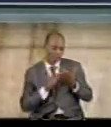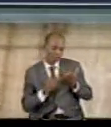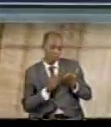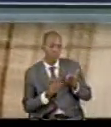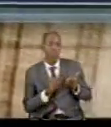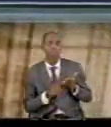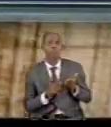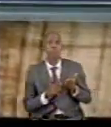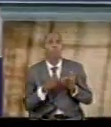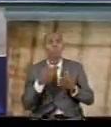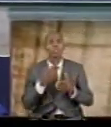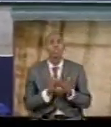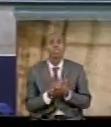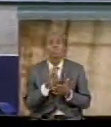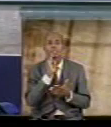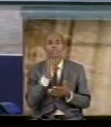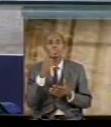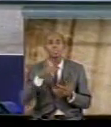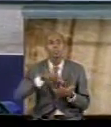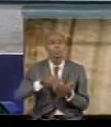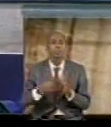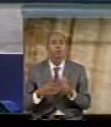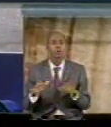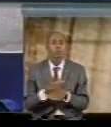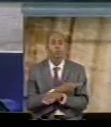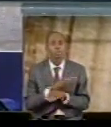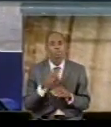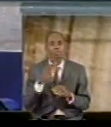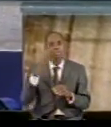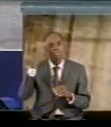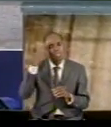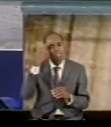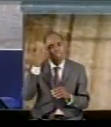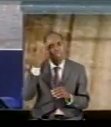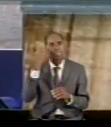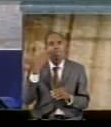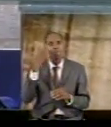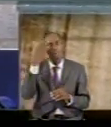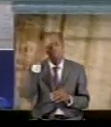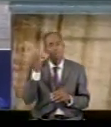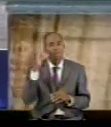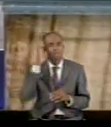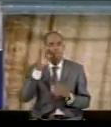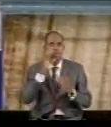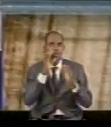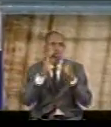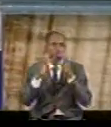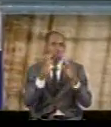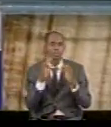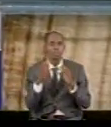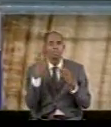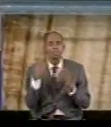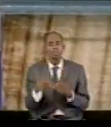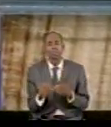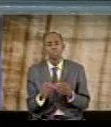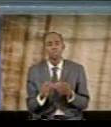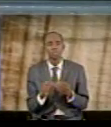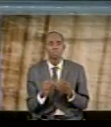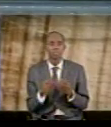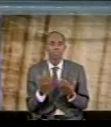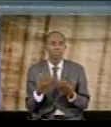the purposeful reason he communicated the gospel with those who had